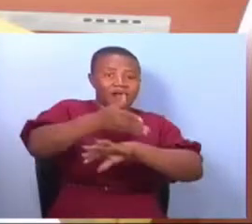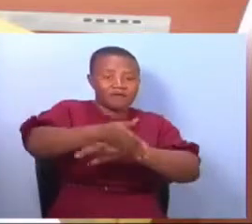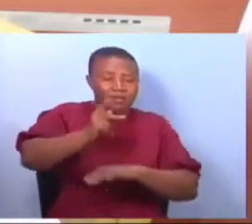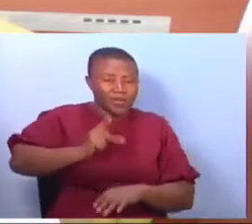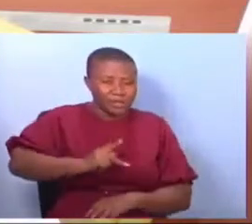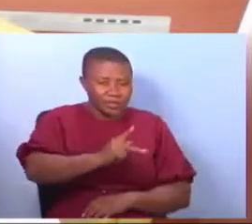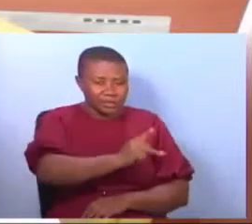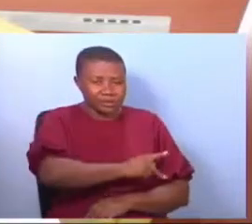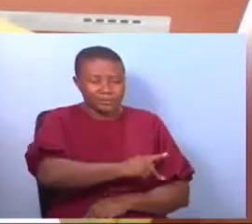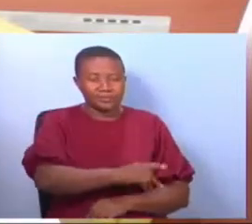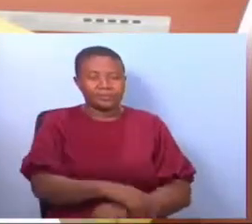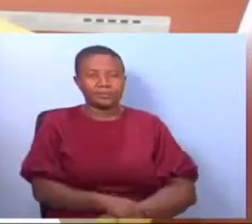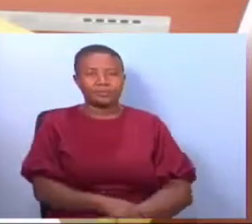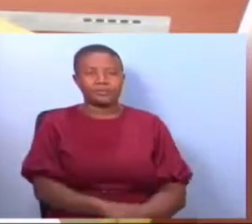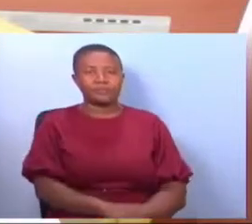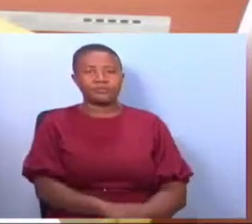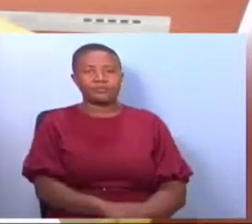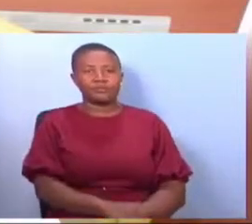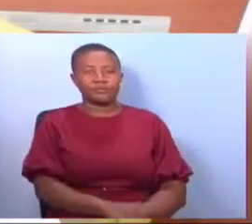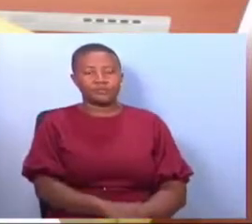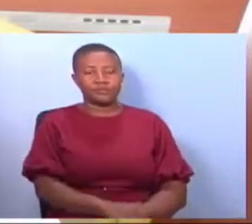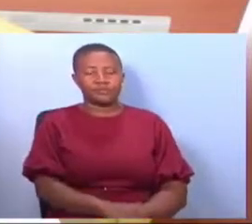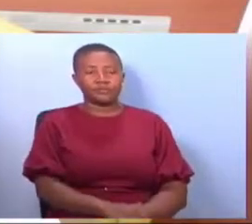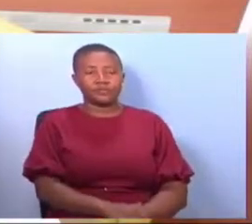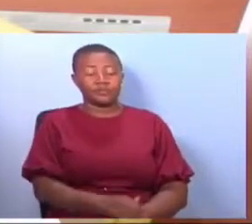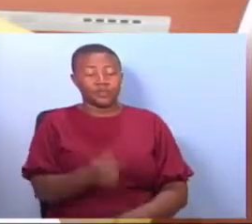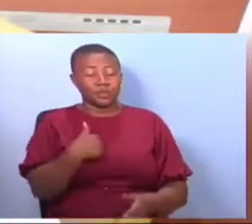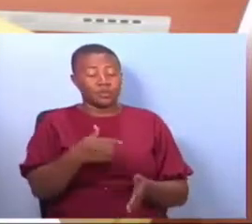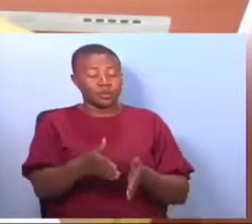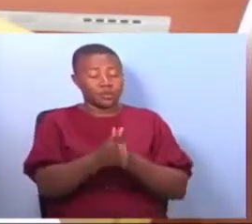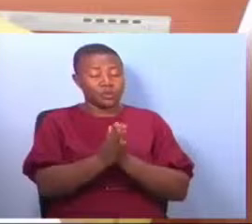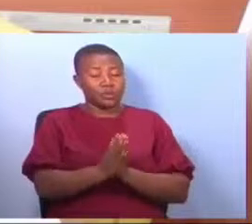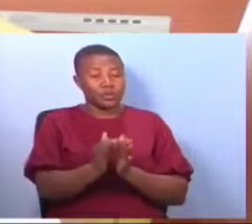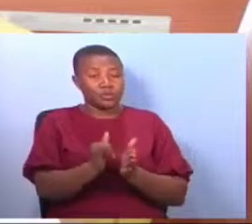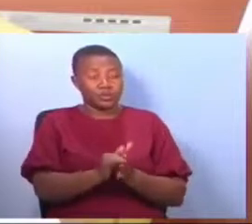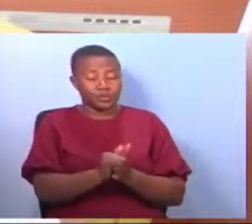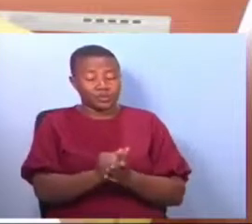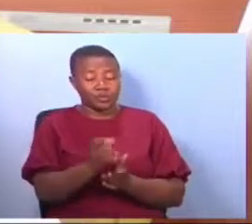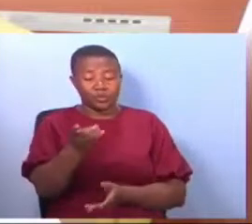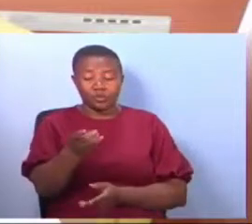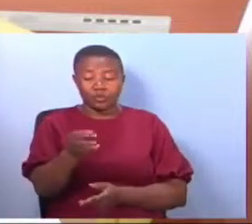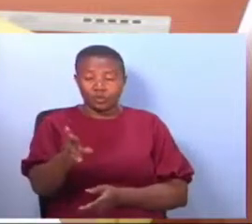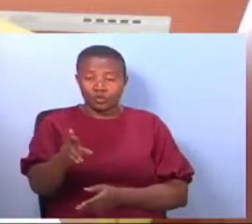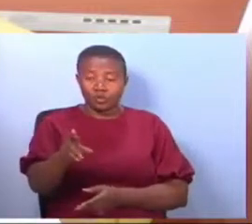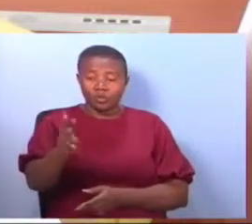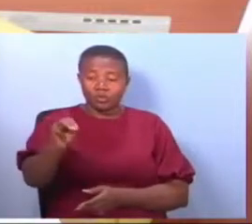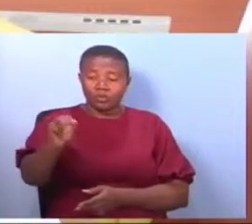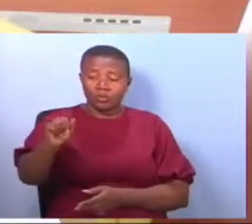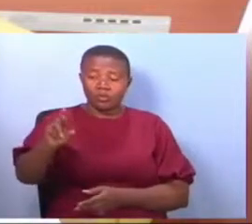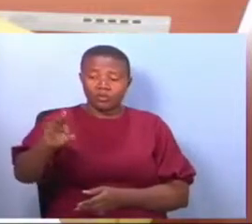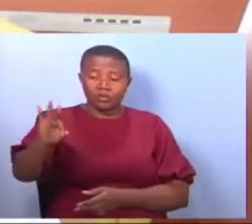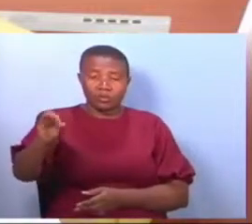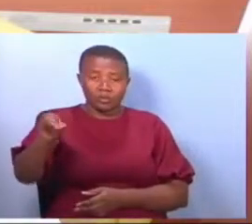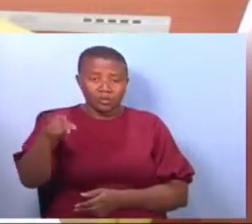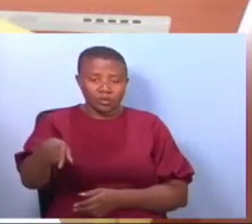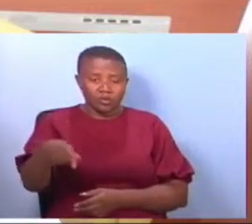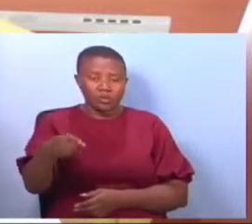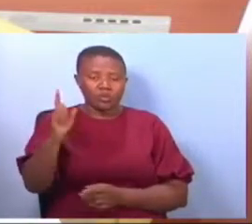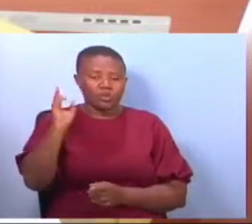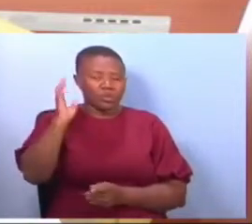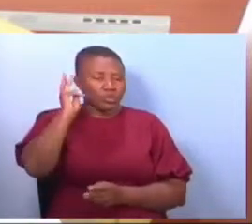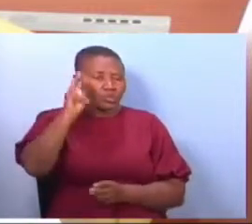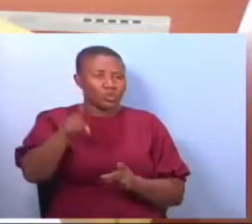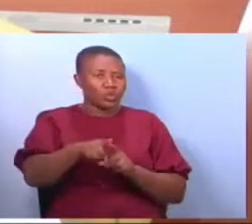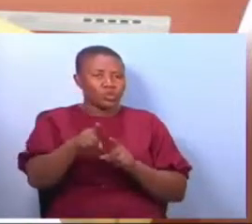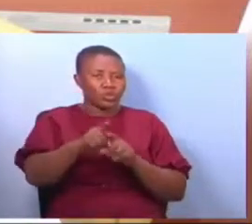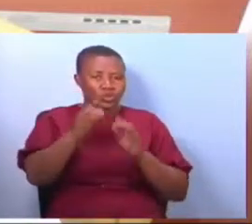Speaker, I pray that Dr. Mafu in his new position would also concentrate on